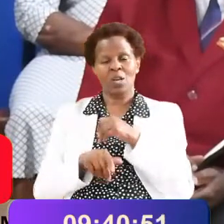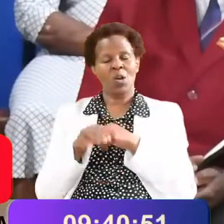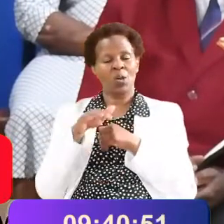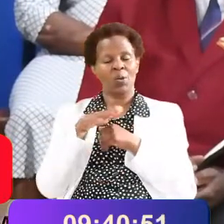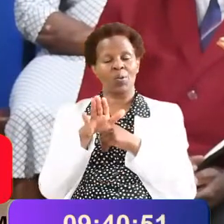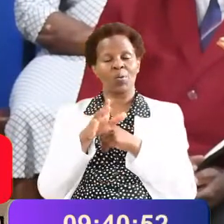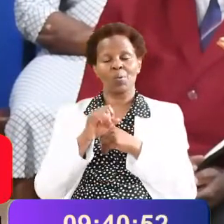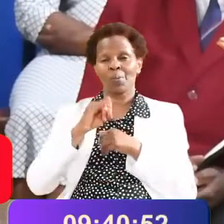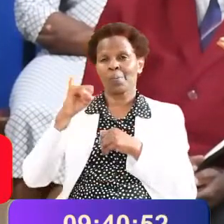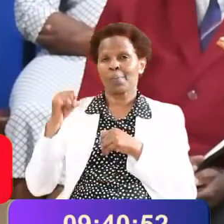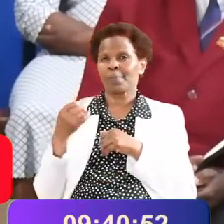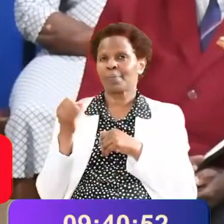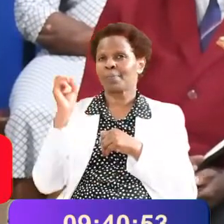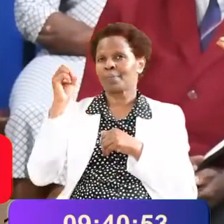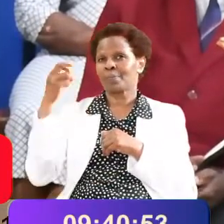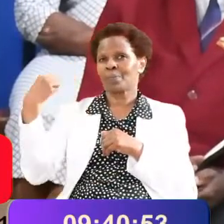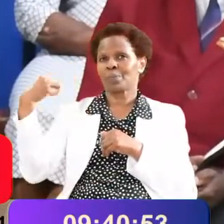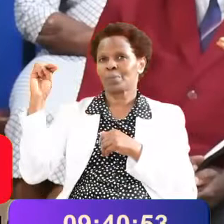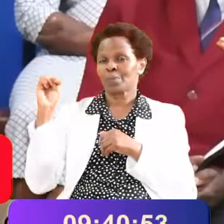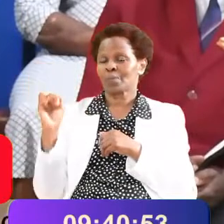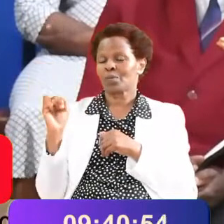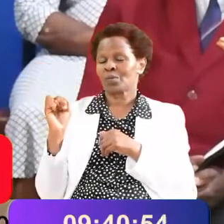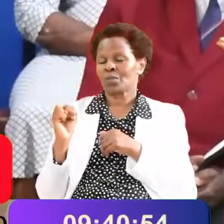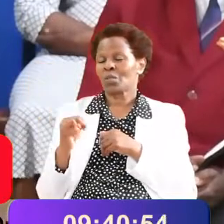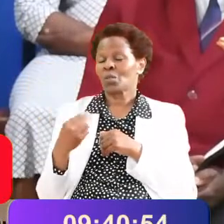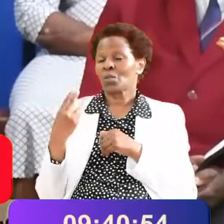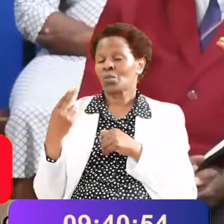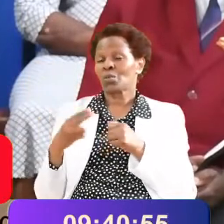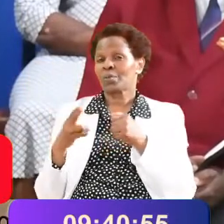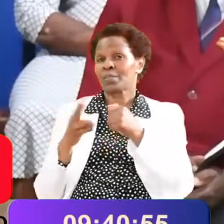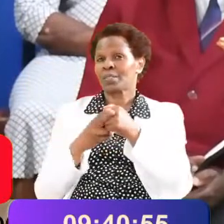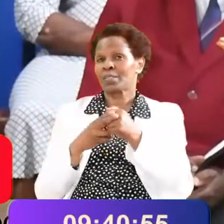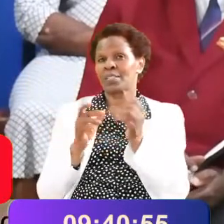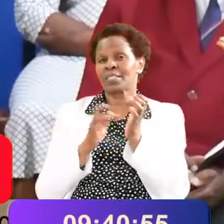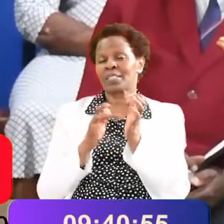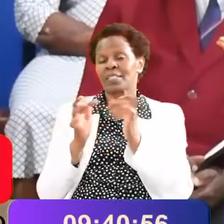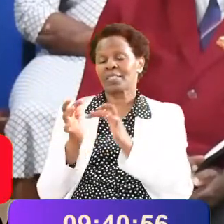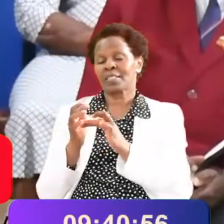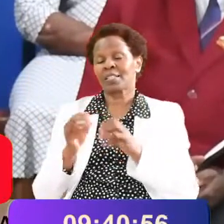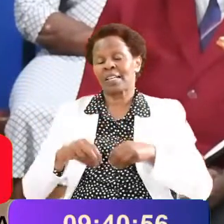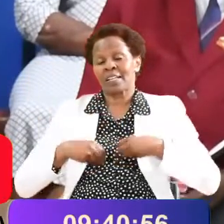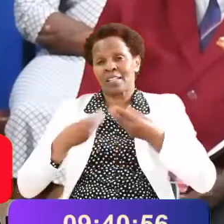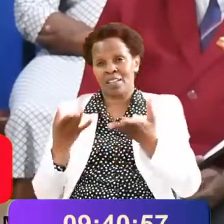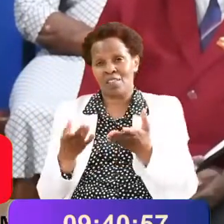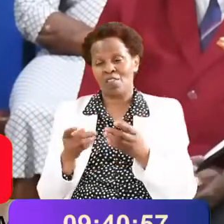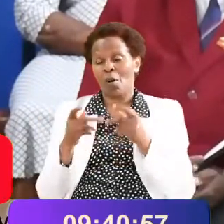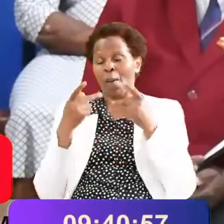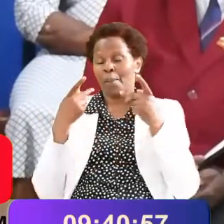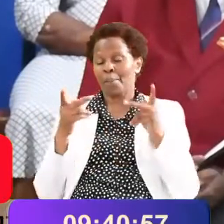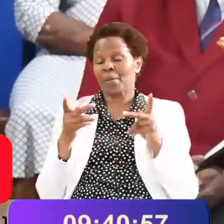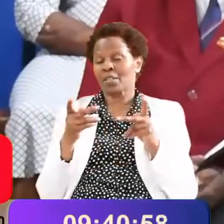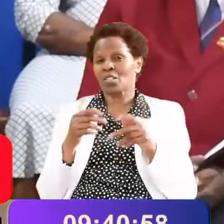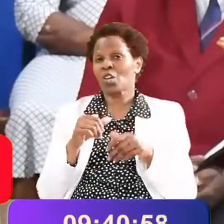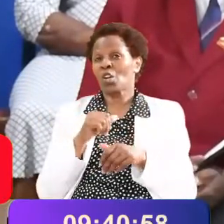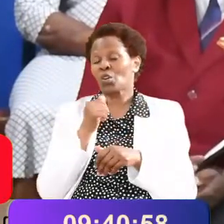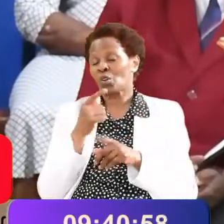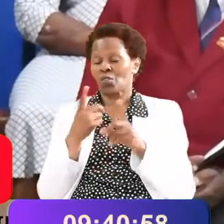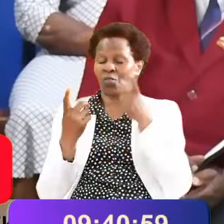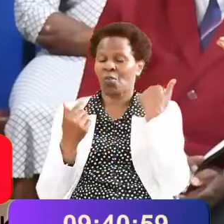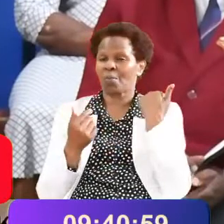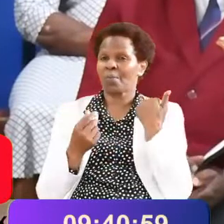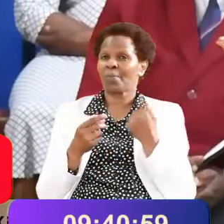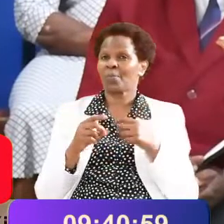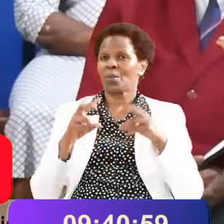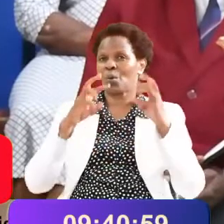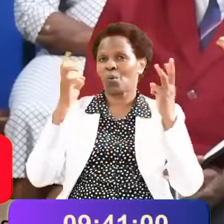chapter 14, verse 27, Jesus says, peace I leave with you, my peace I give to you. Not as the world gives do I give to you.